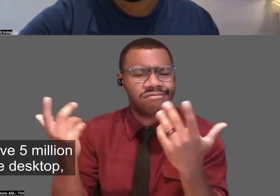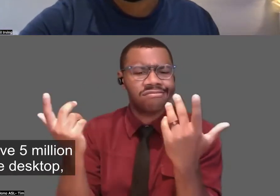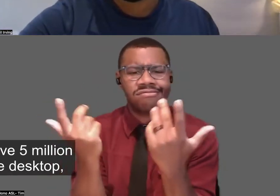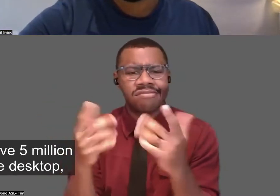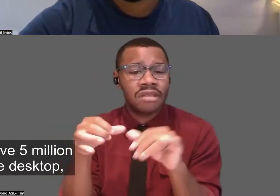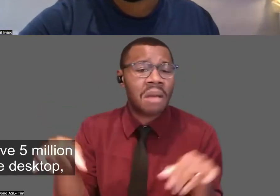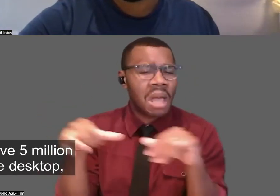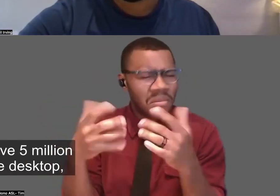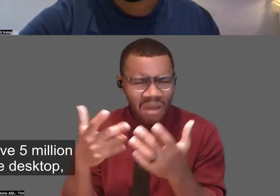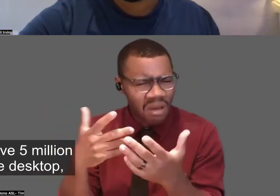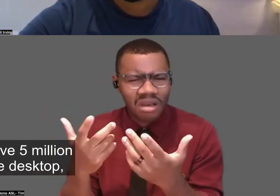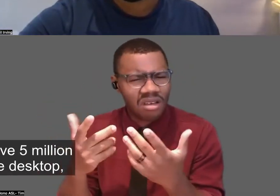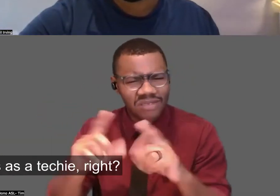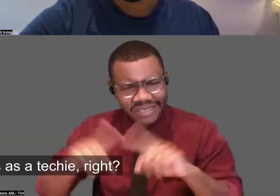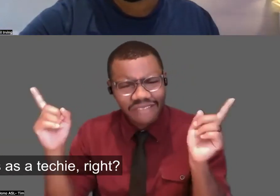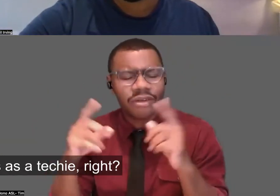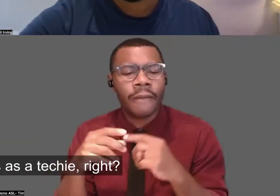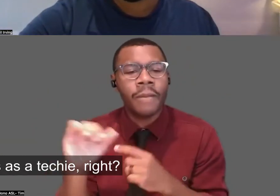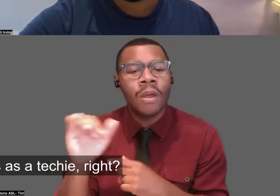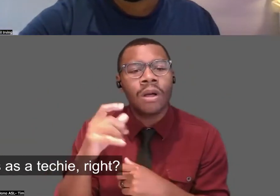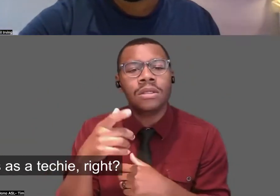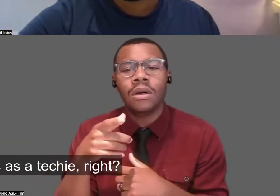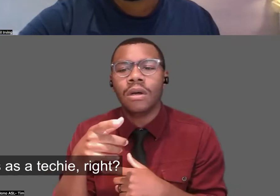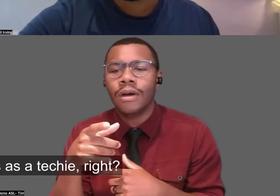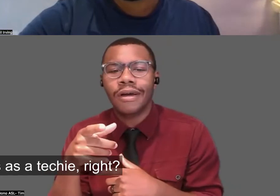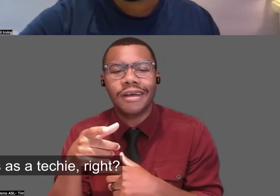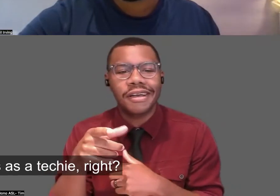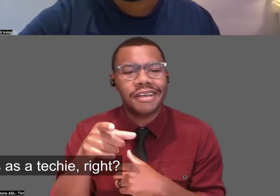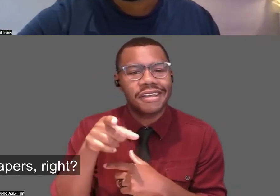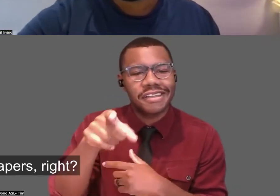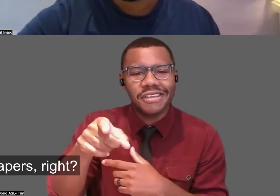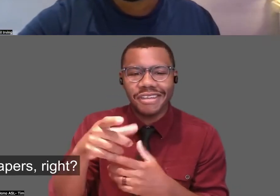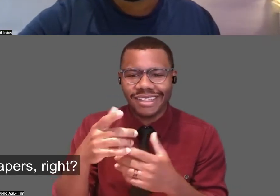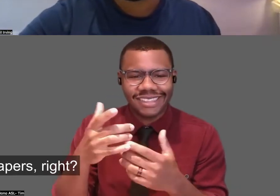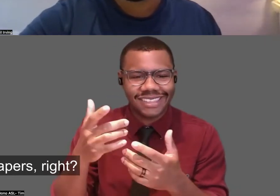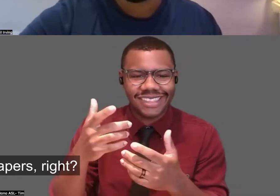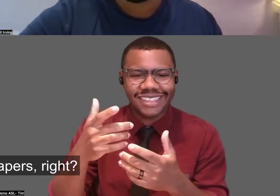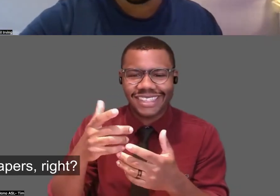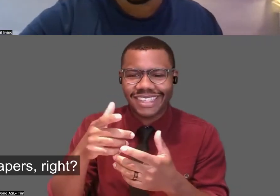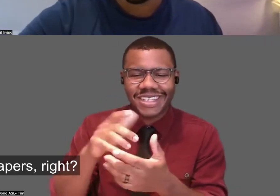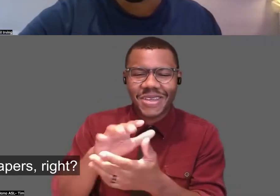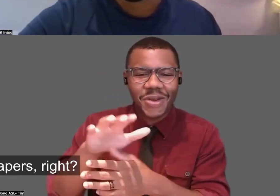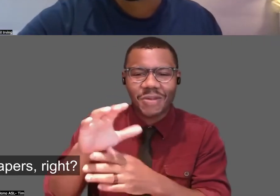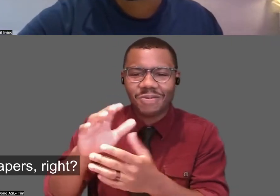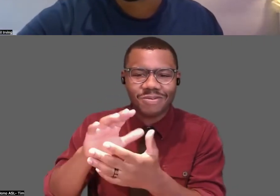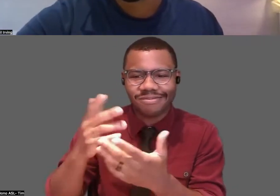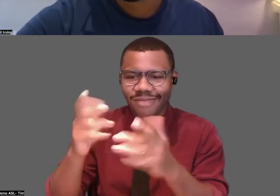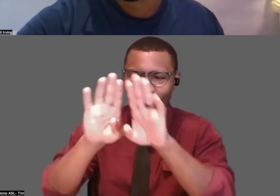where you have 5 million things on the desktop, which drives me nuts as a techie, right? On your wallpapers,